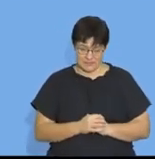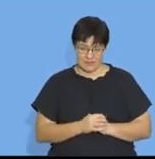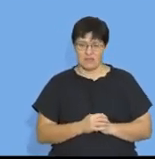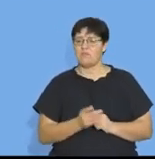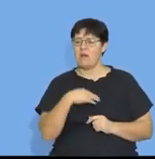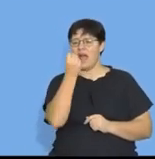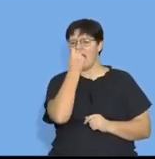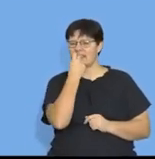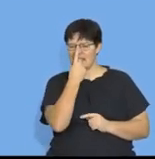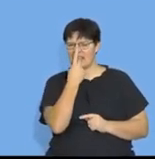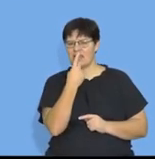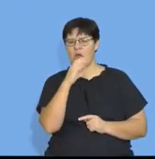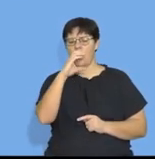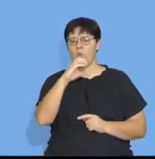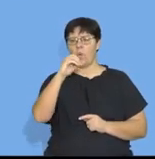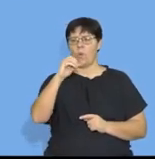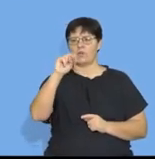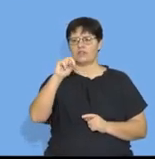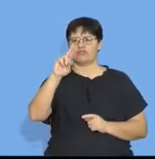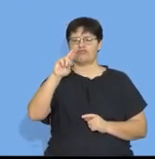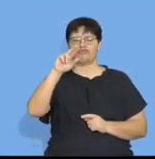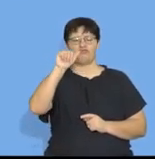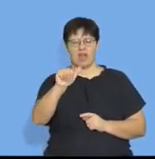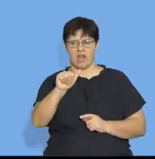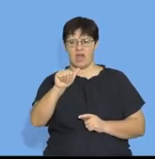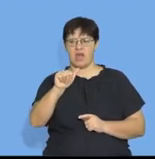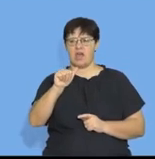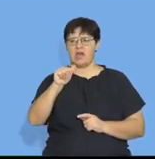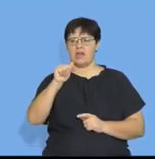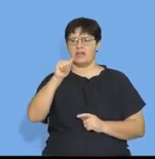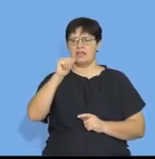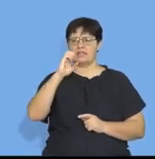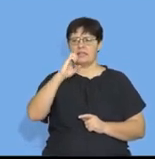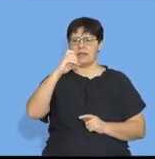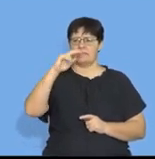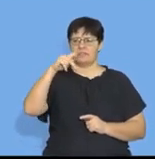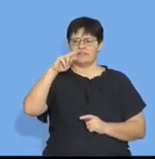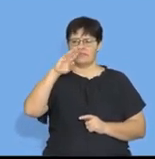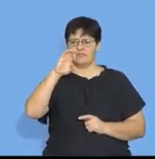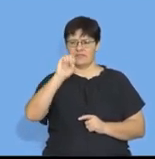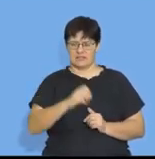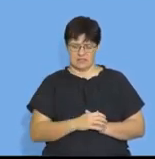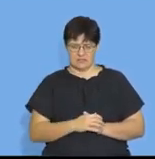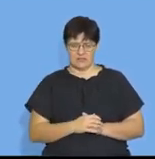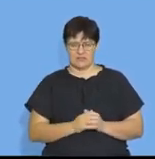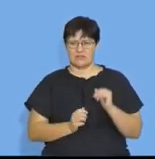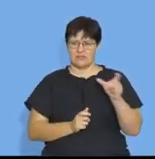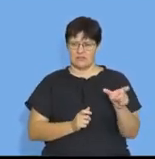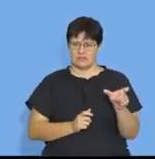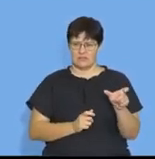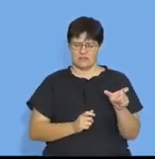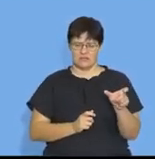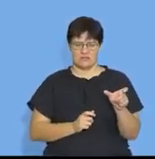we try and understand what is contraception. If we break up the word contraception, it's made up of two words,